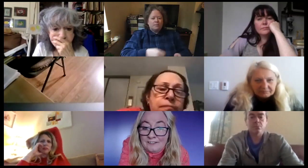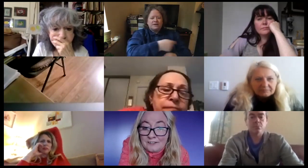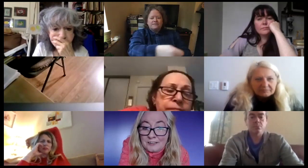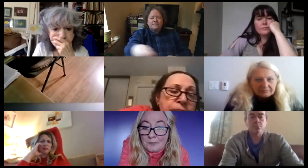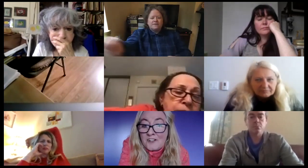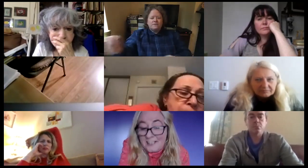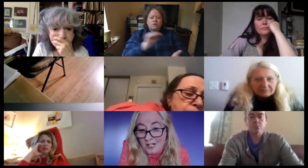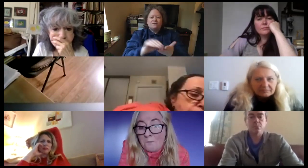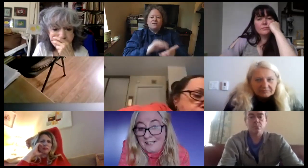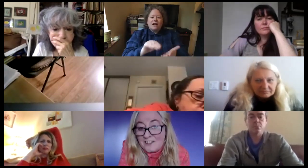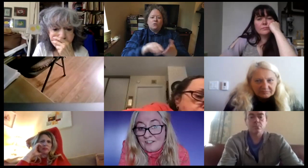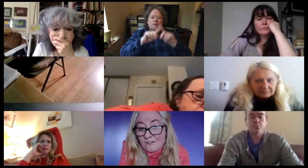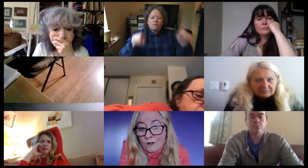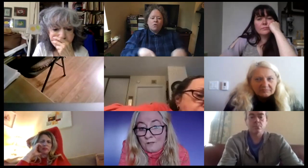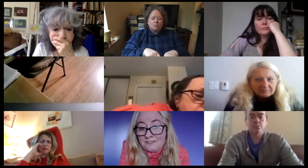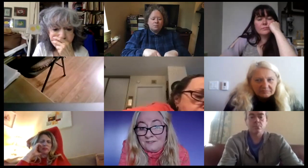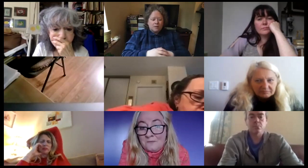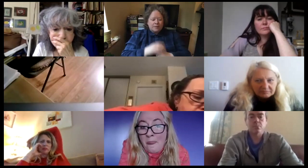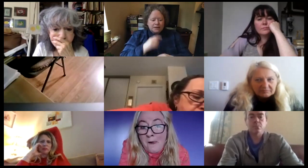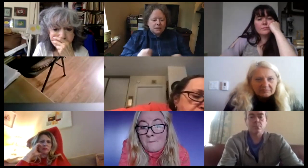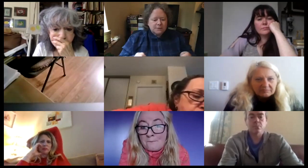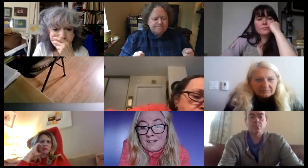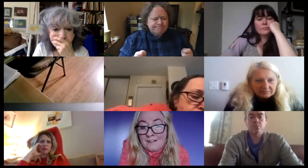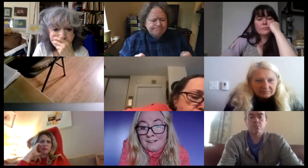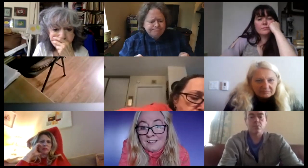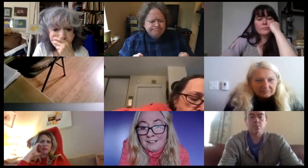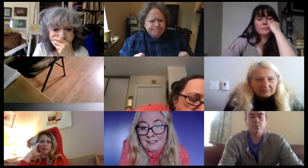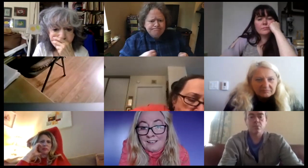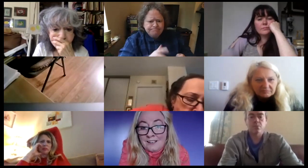enumerator, the person that completes the form,